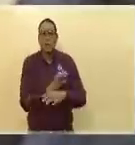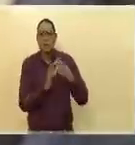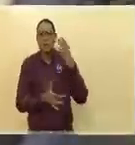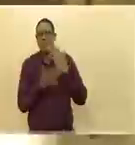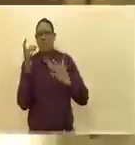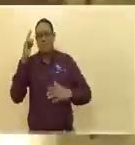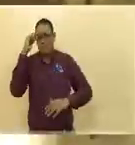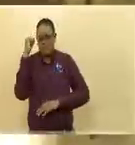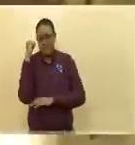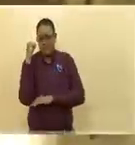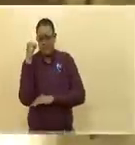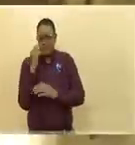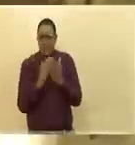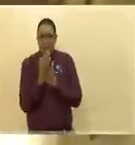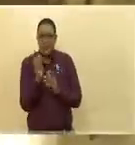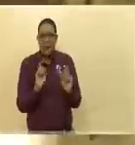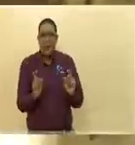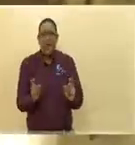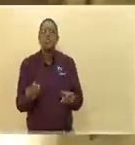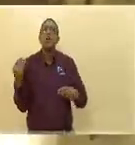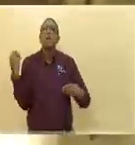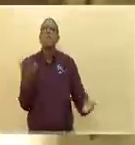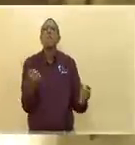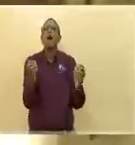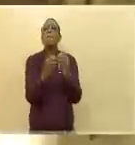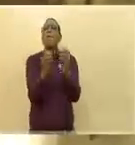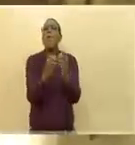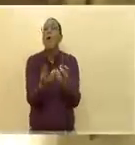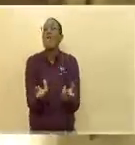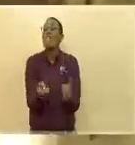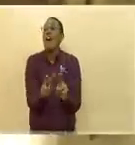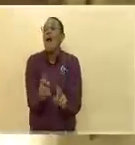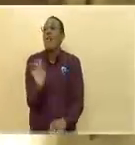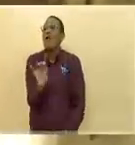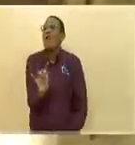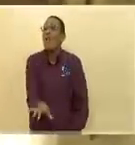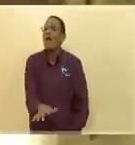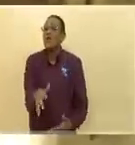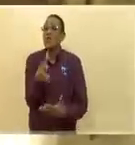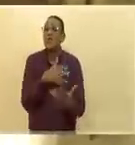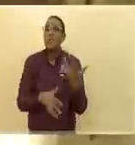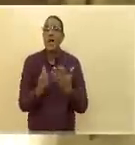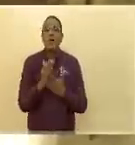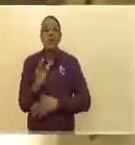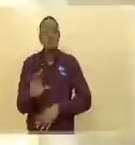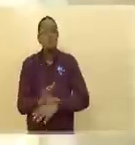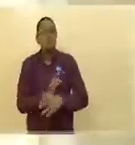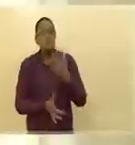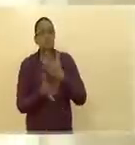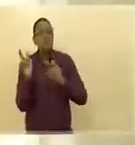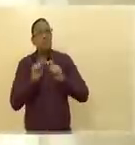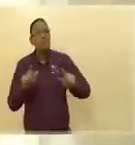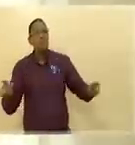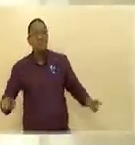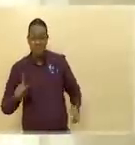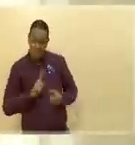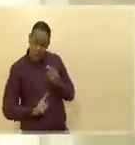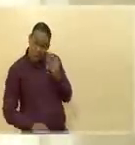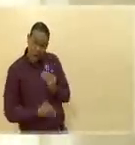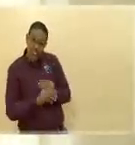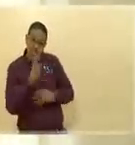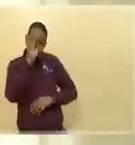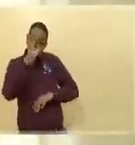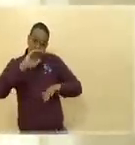core, delivers greater value to society through digital innovation, and ultimately create a